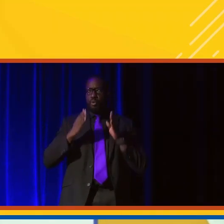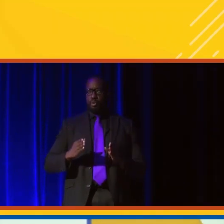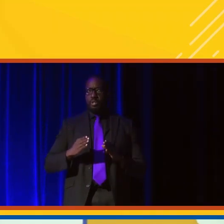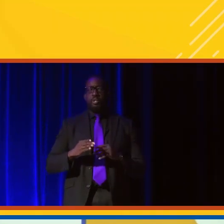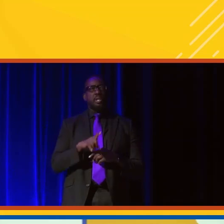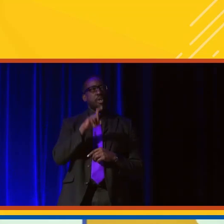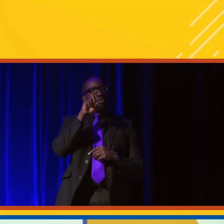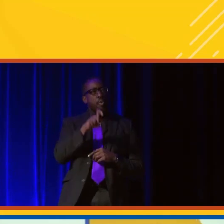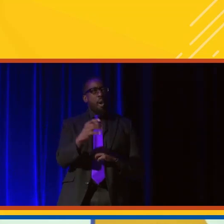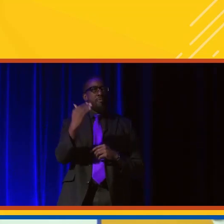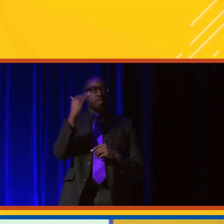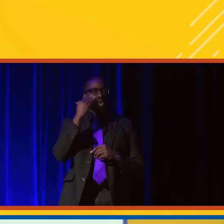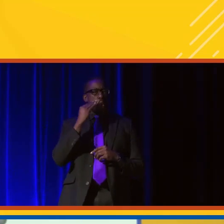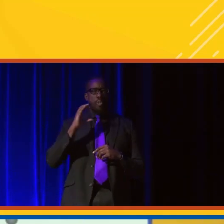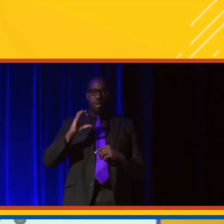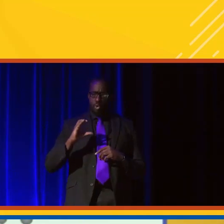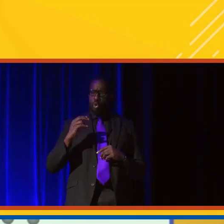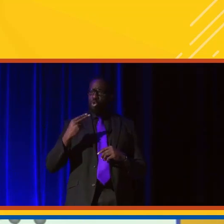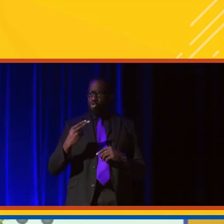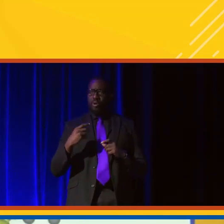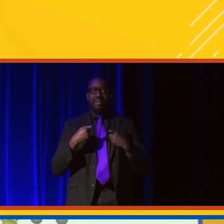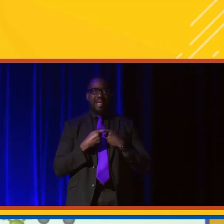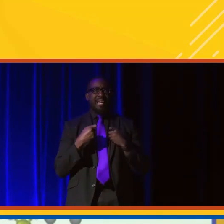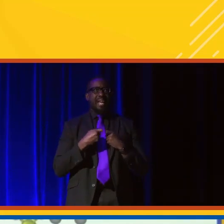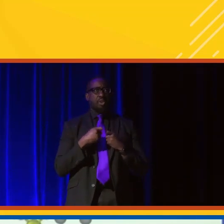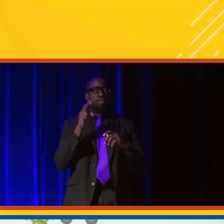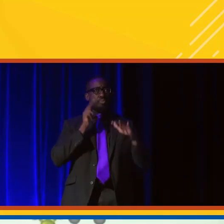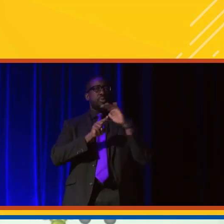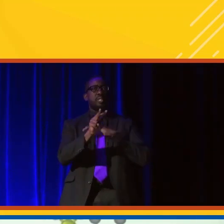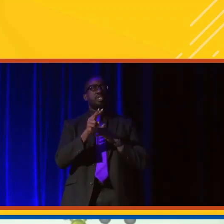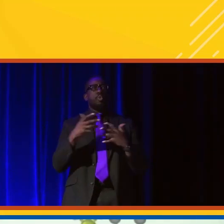this proposed coarse-grained electronic structure prediction